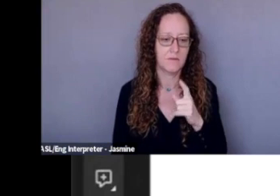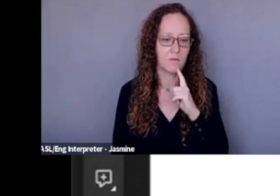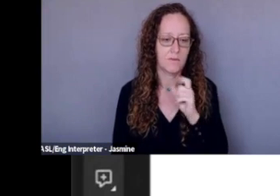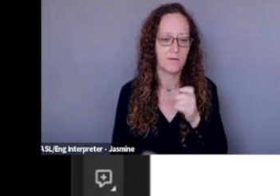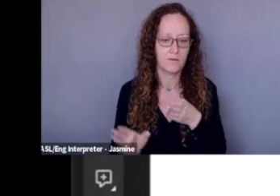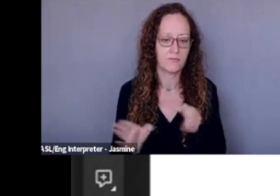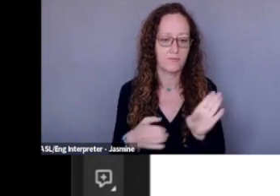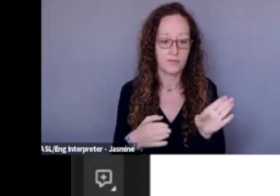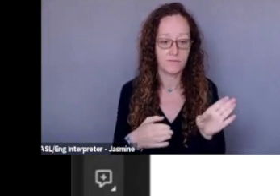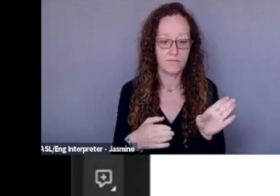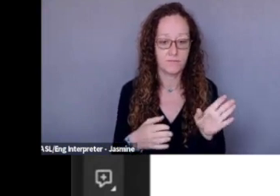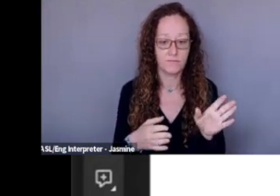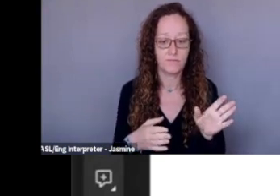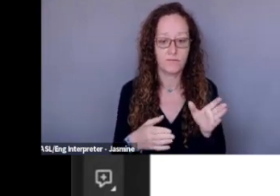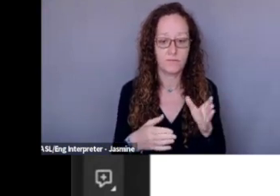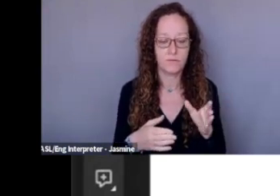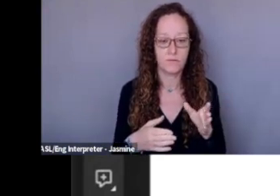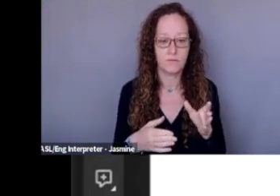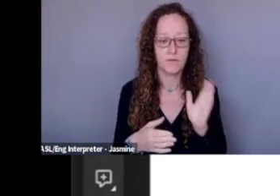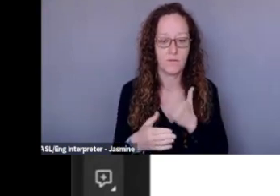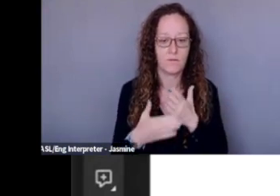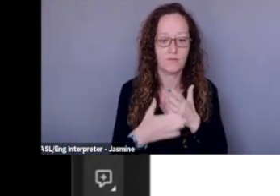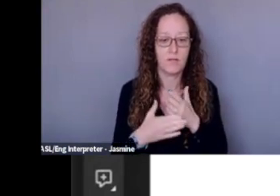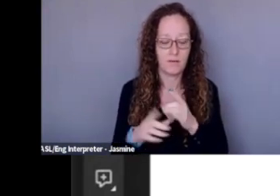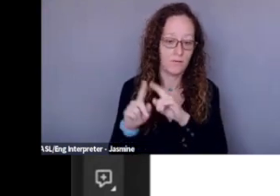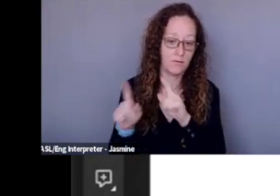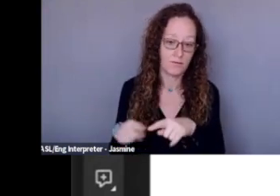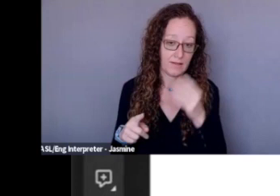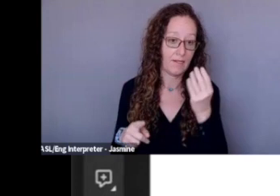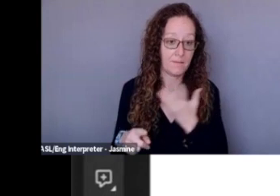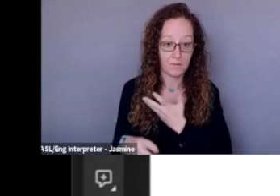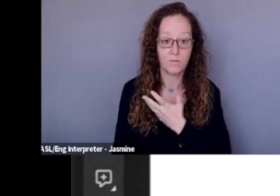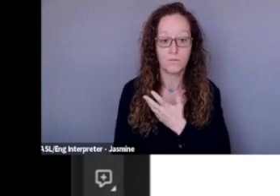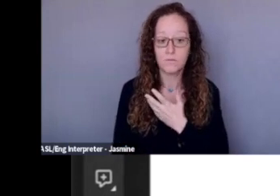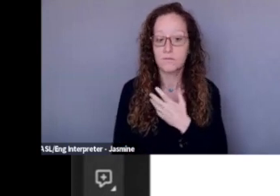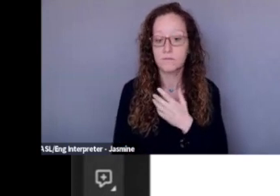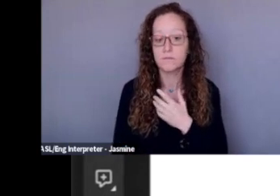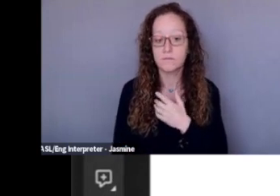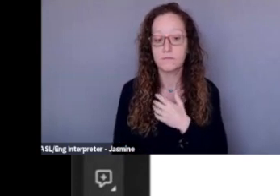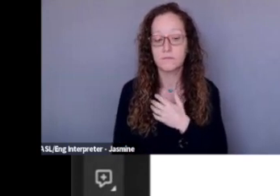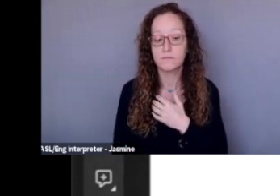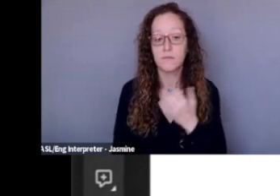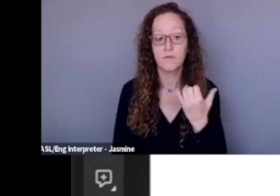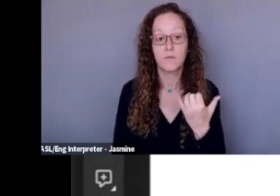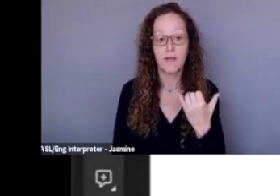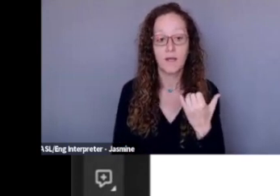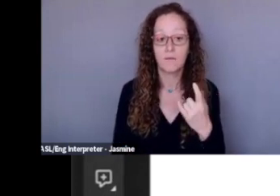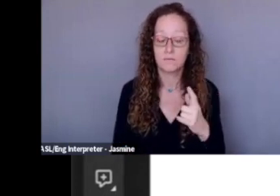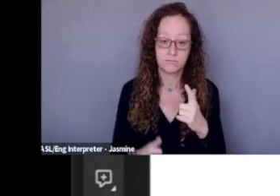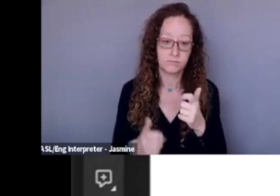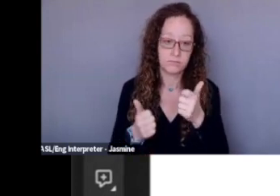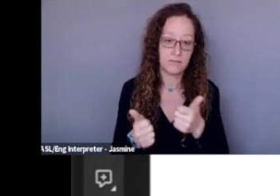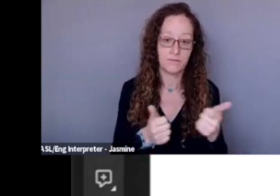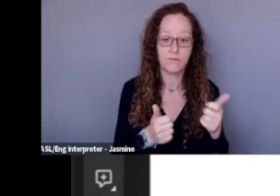wise, definitely let me know. And at this point, you can start on your own